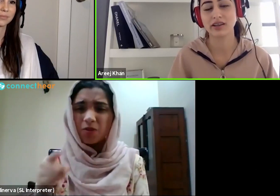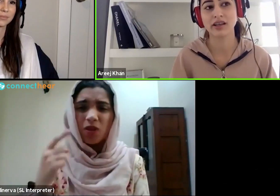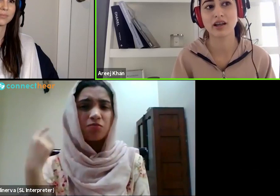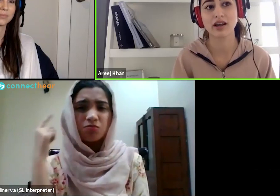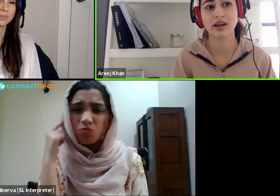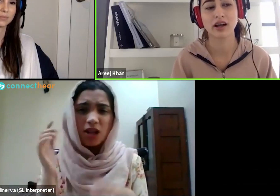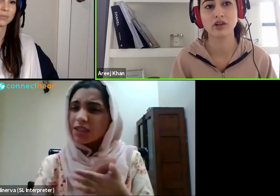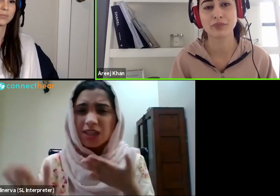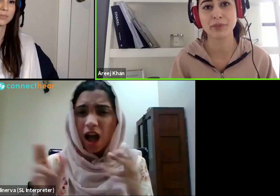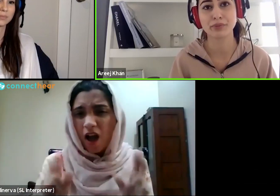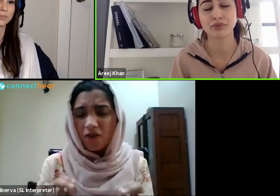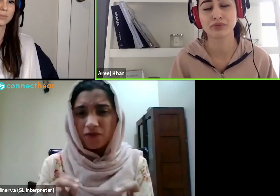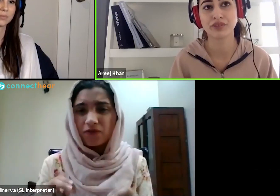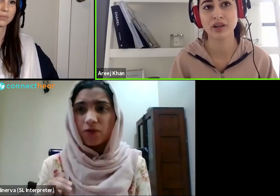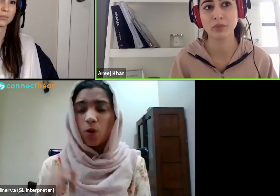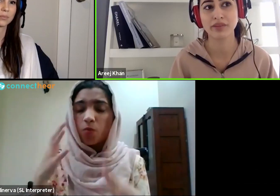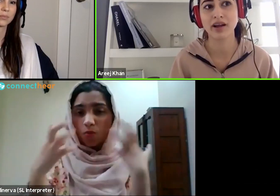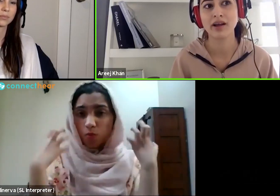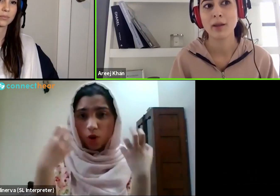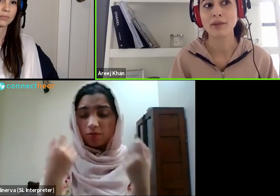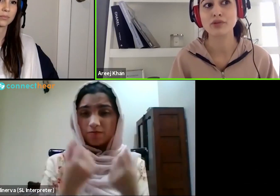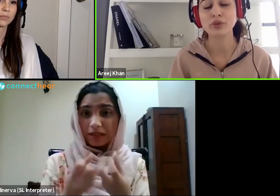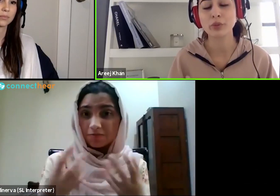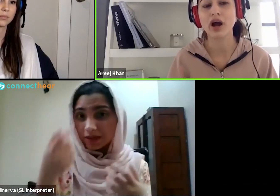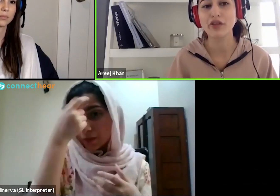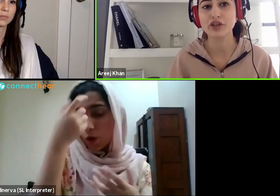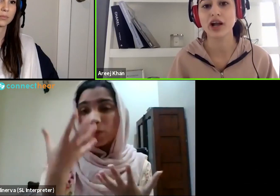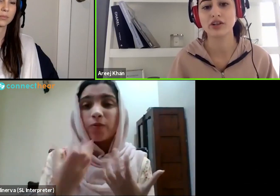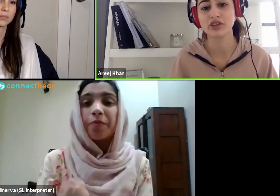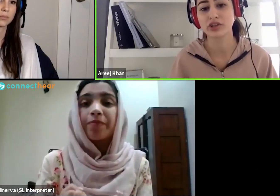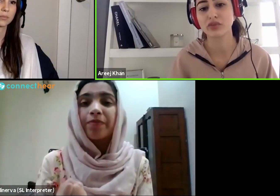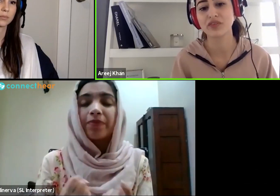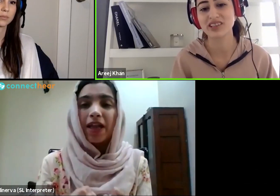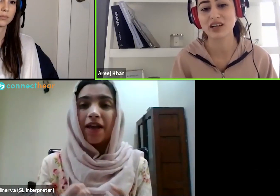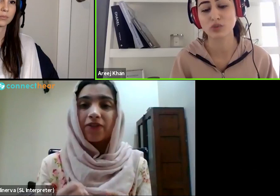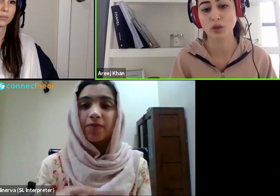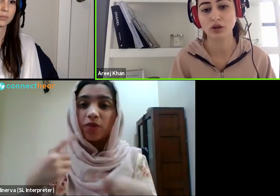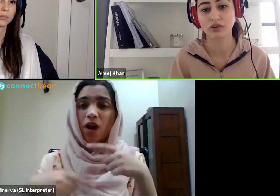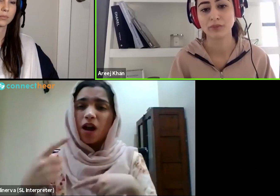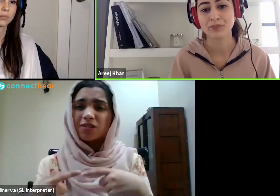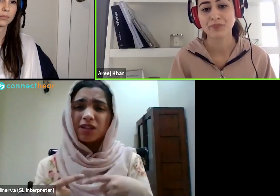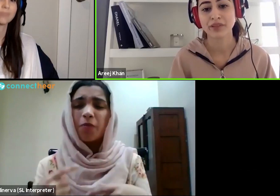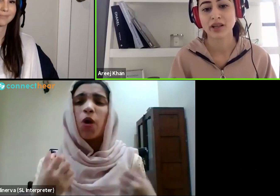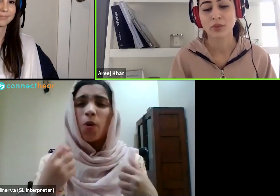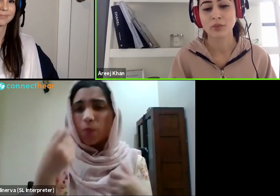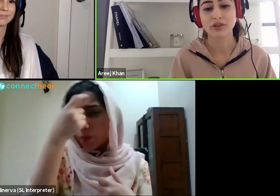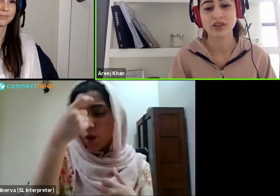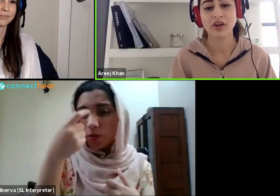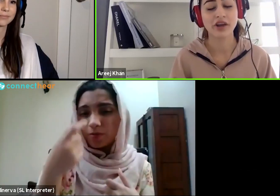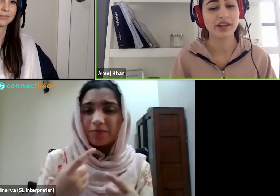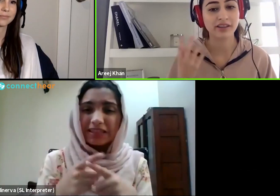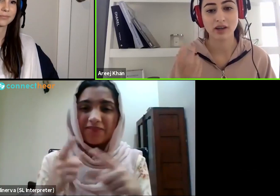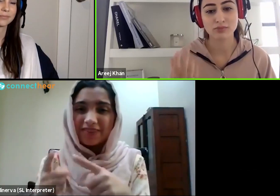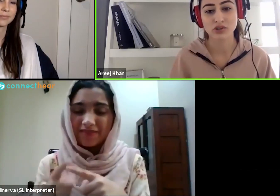certainly think a lot of people fit in with that, but I'm sure there were other challenges that you faced as well.